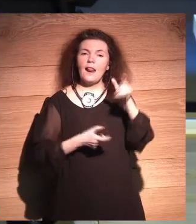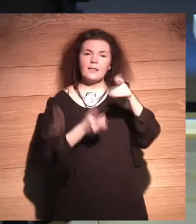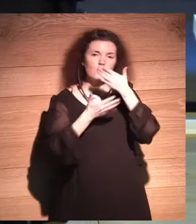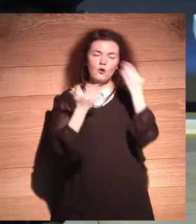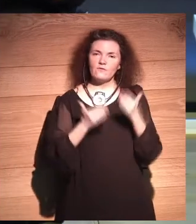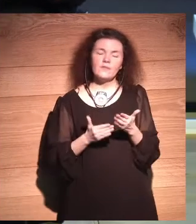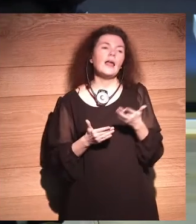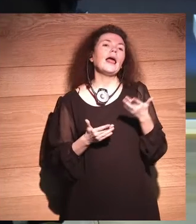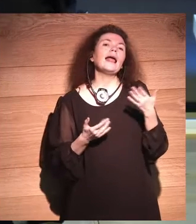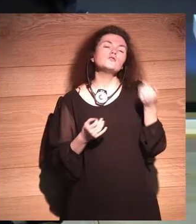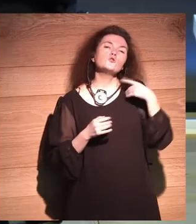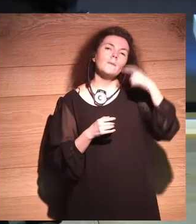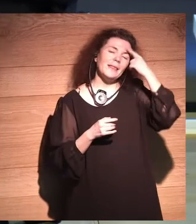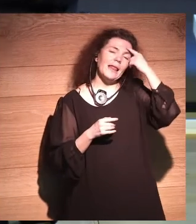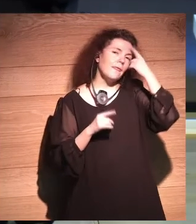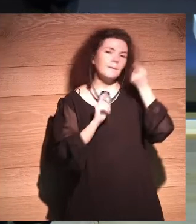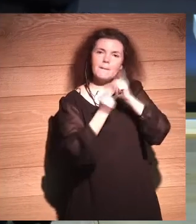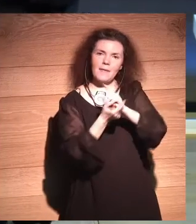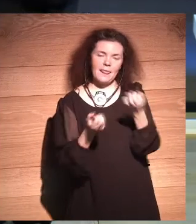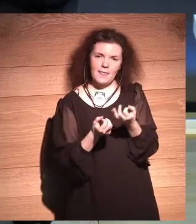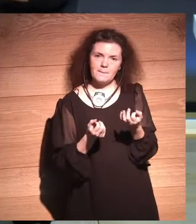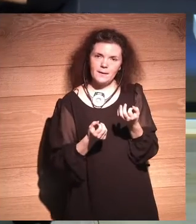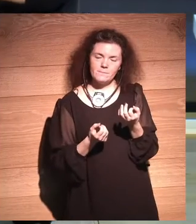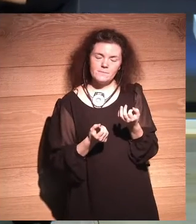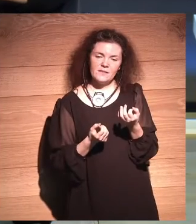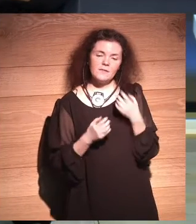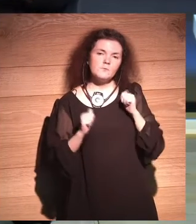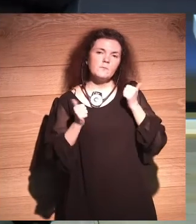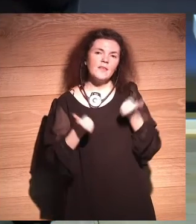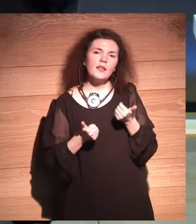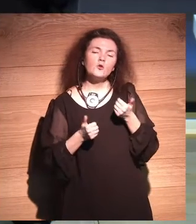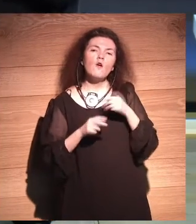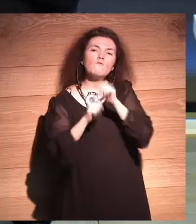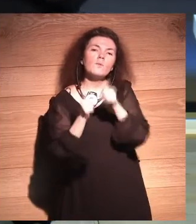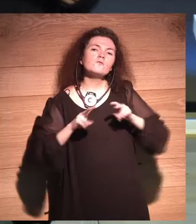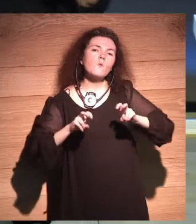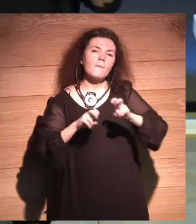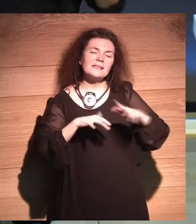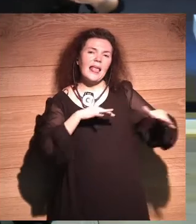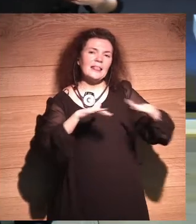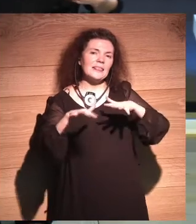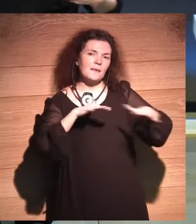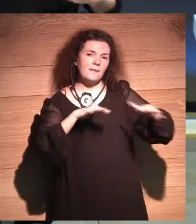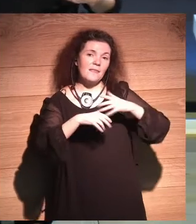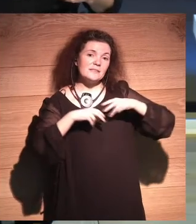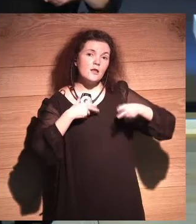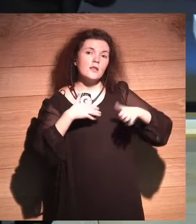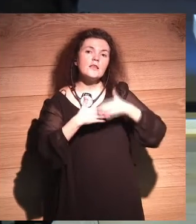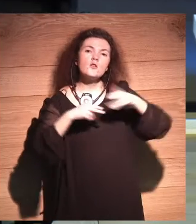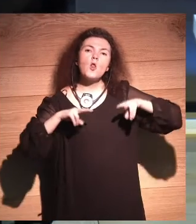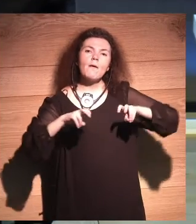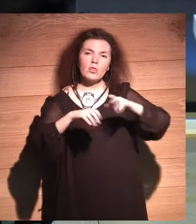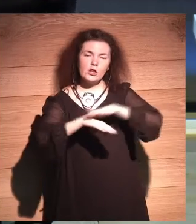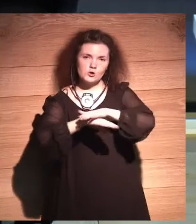on this, which is the introduction of also new kinds of innovation activities in governments in different places. So